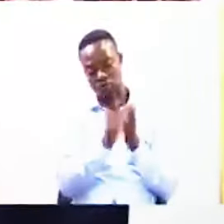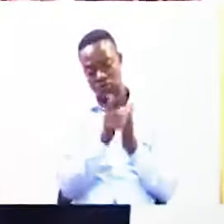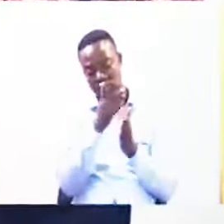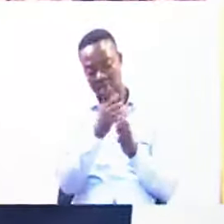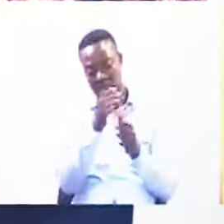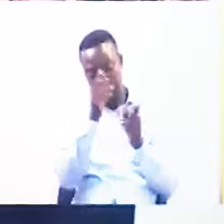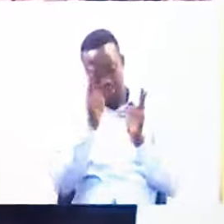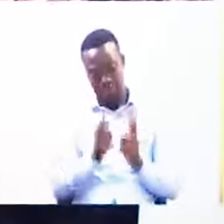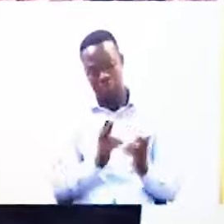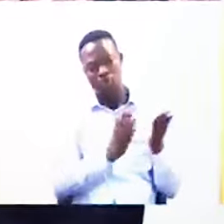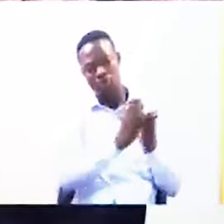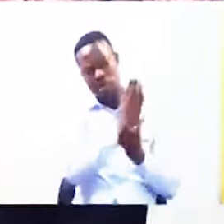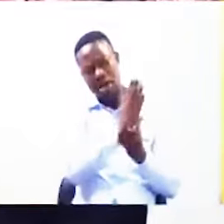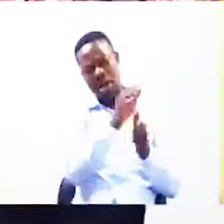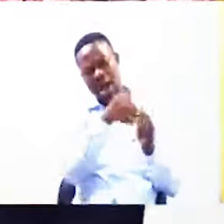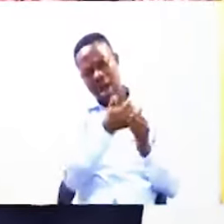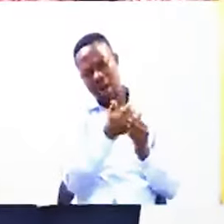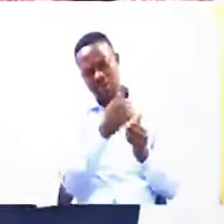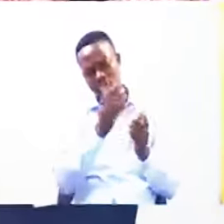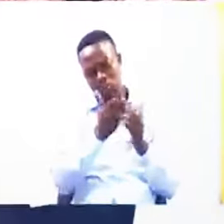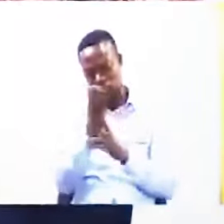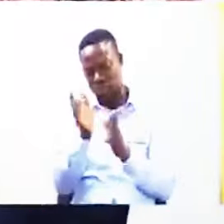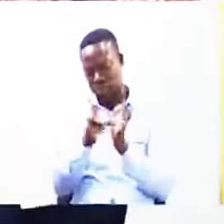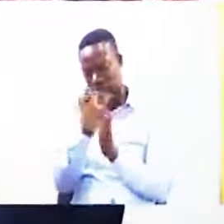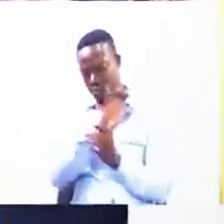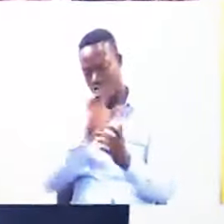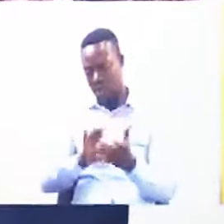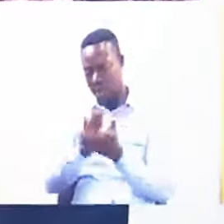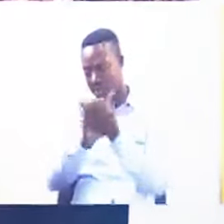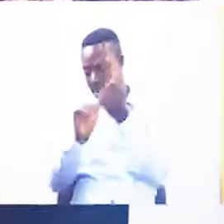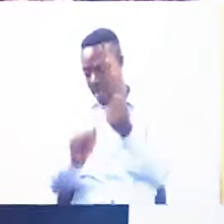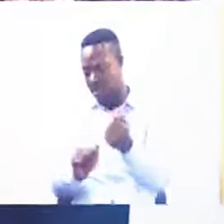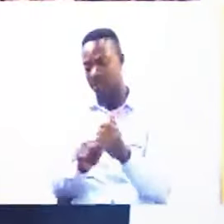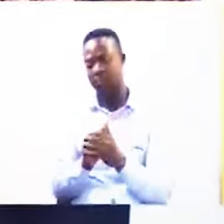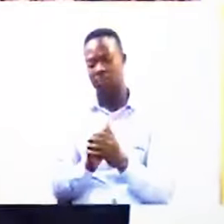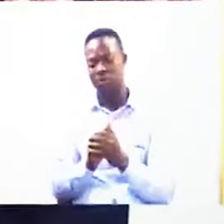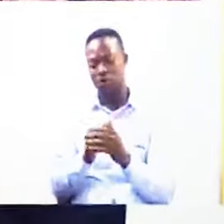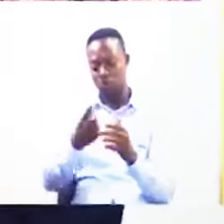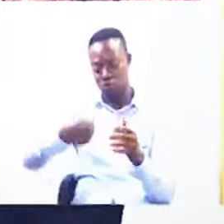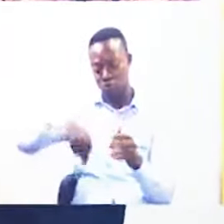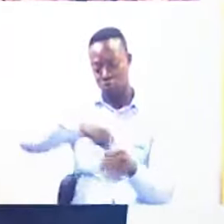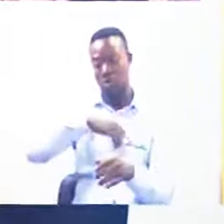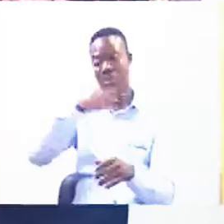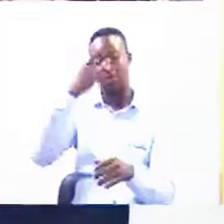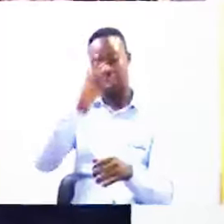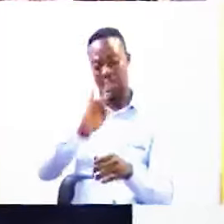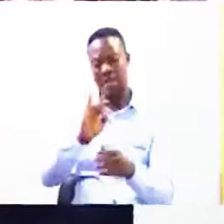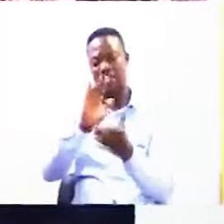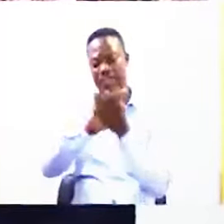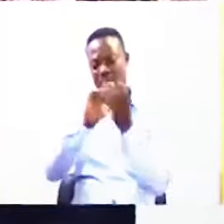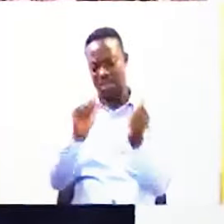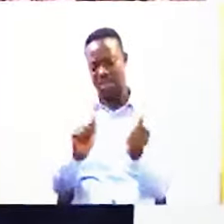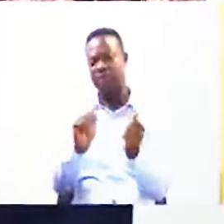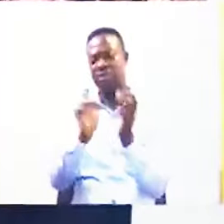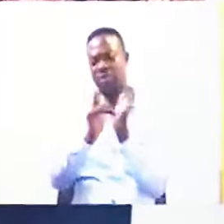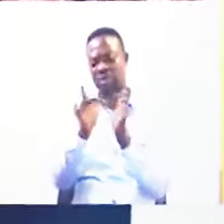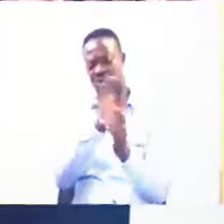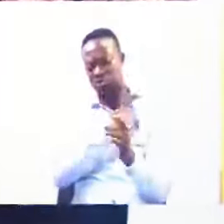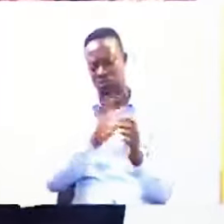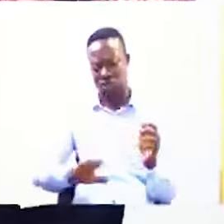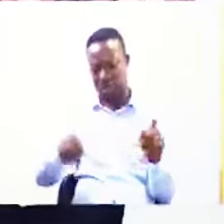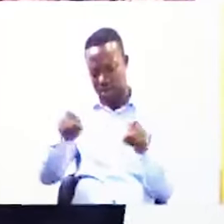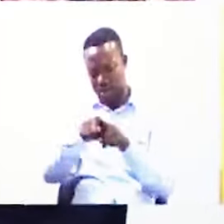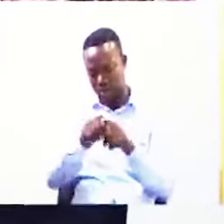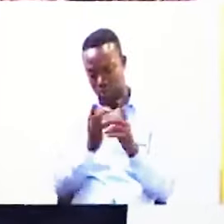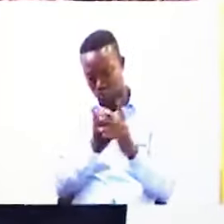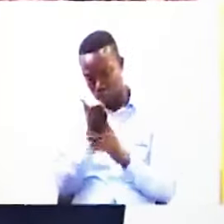onipa bim gise enam Yesu Kristo gidie mu enti yenso ya gye Kristo edi na wefi